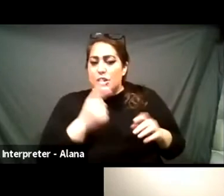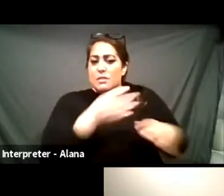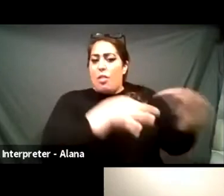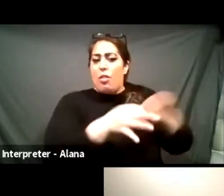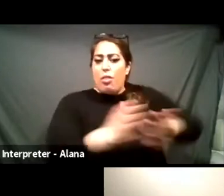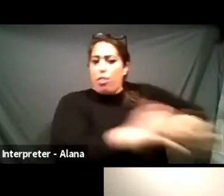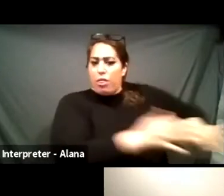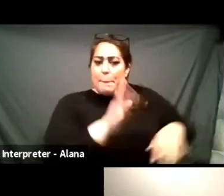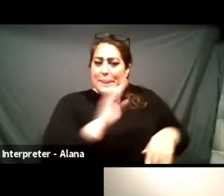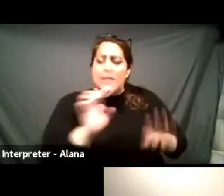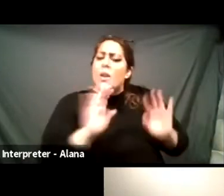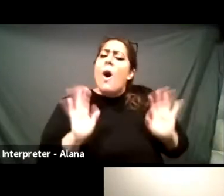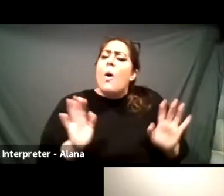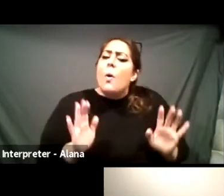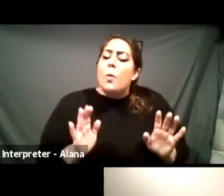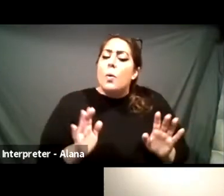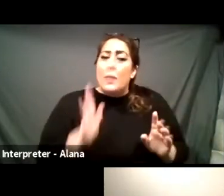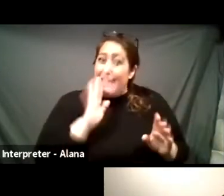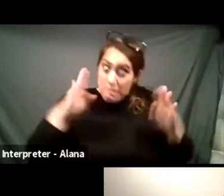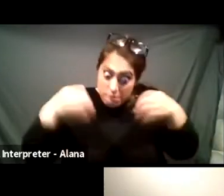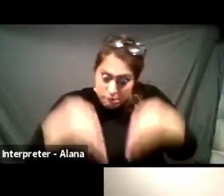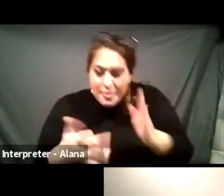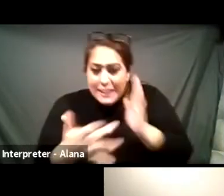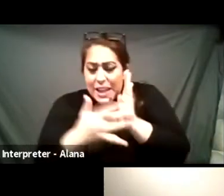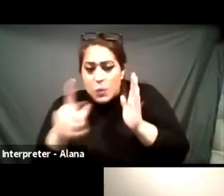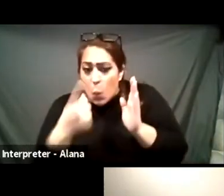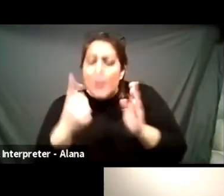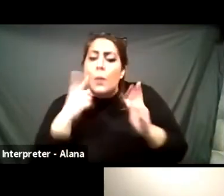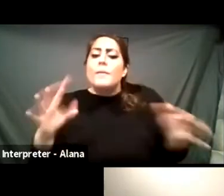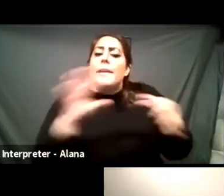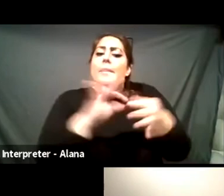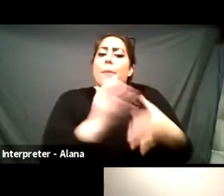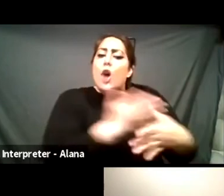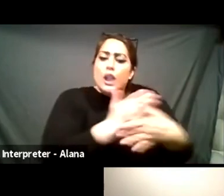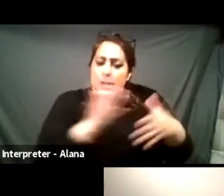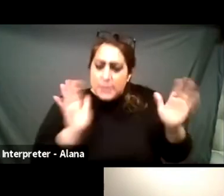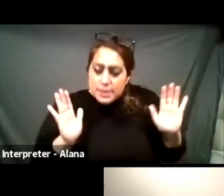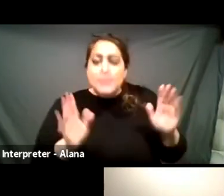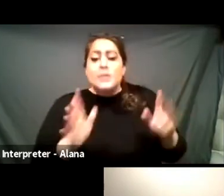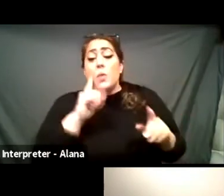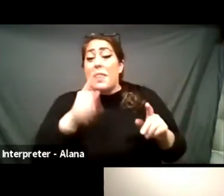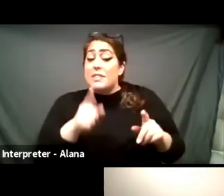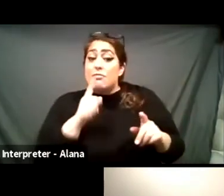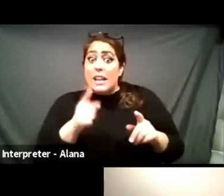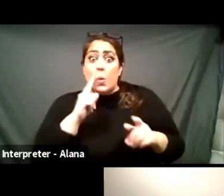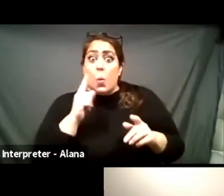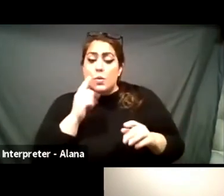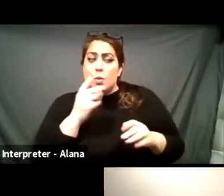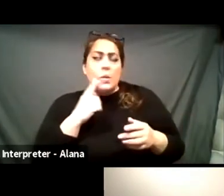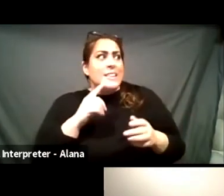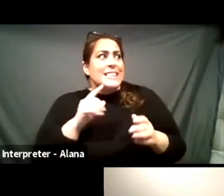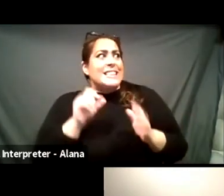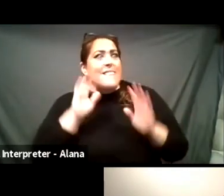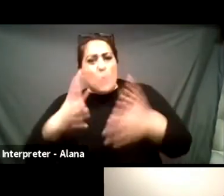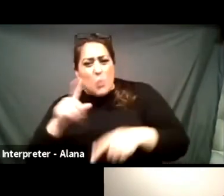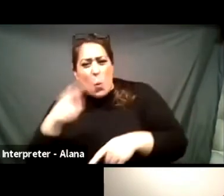to also understand all the question that brings using technology, especially when we talk about environmental issues. So I'm happy to continue